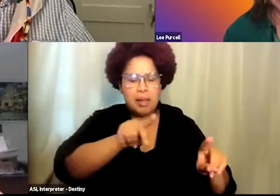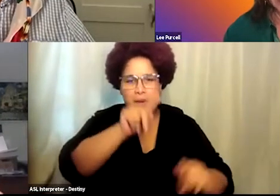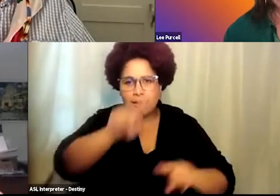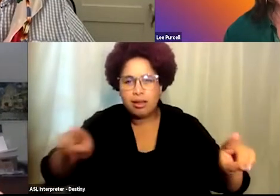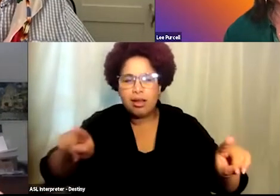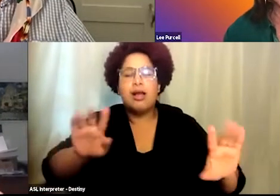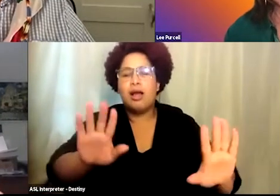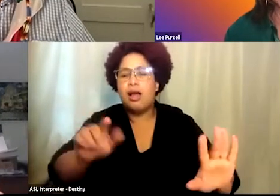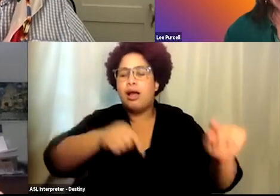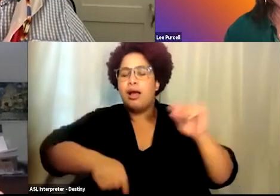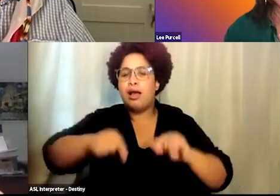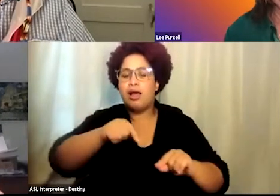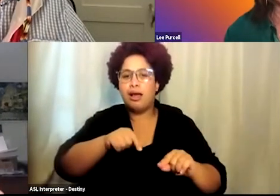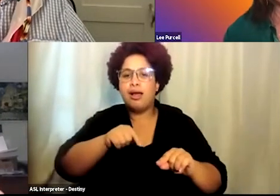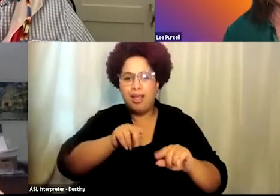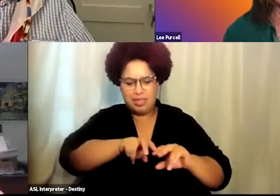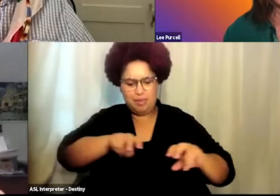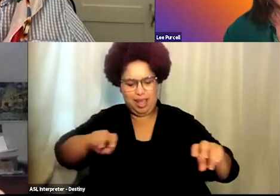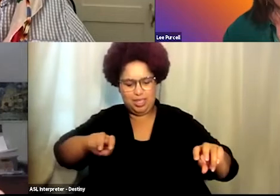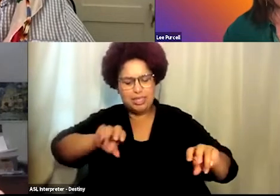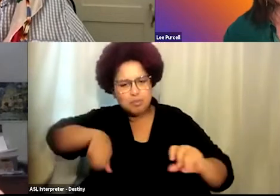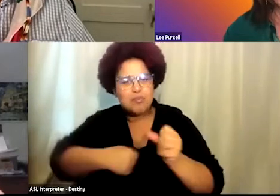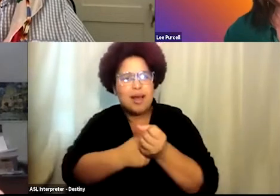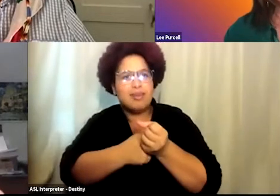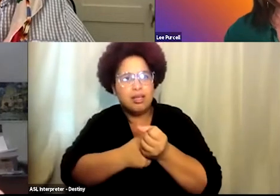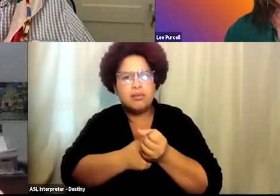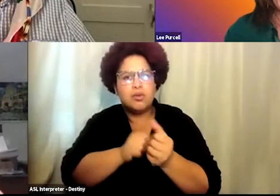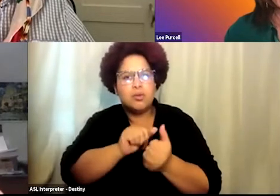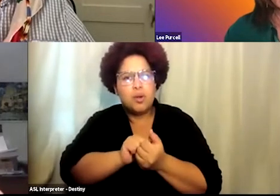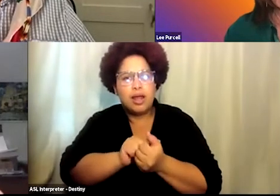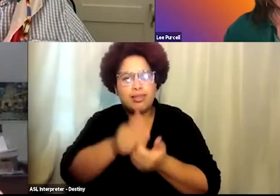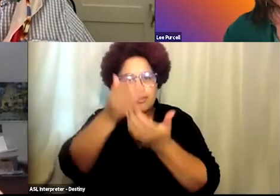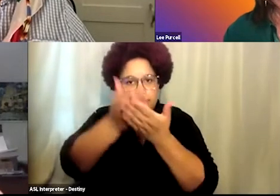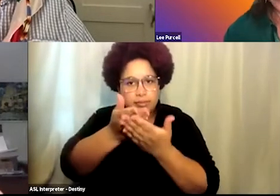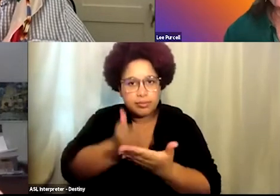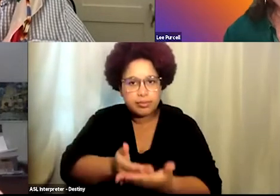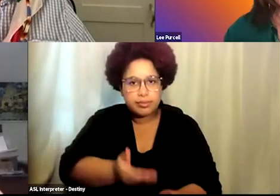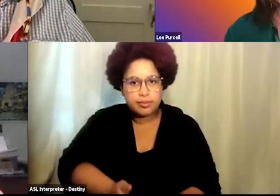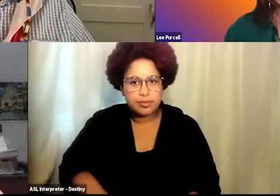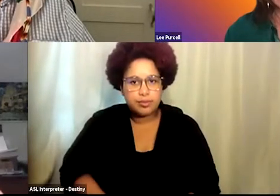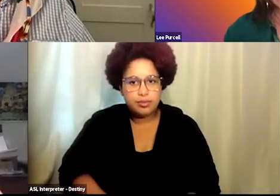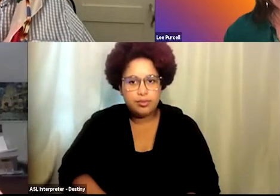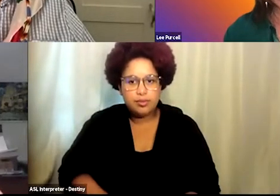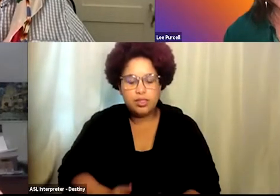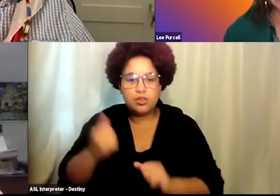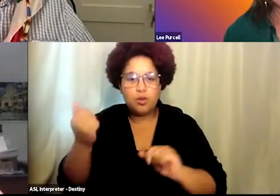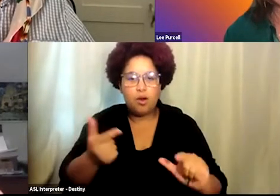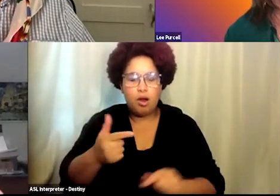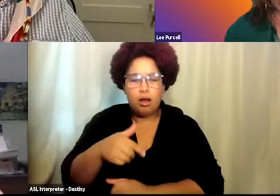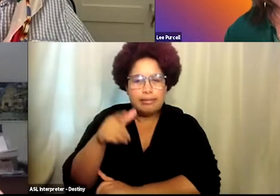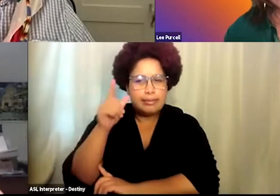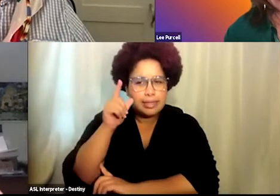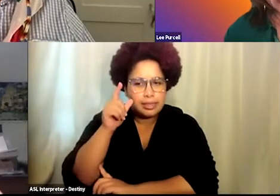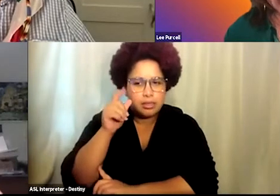up our upcoming panel's conversation with concrete facts so everyone listening can understand